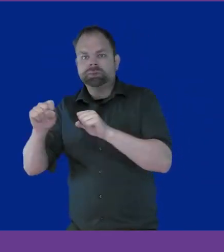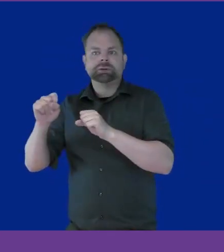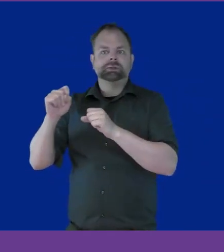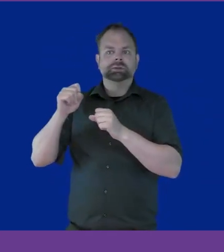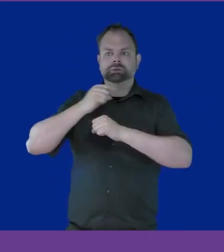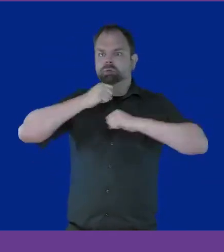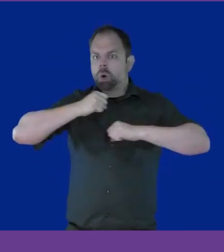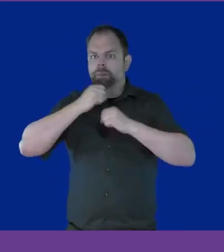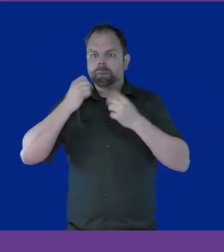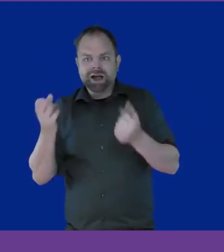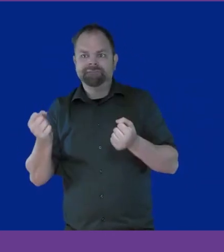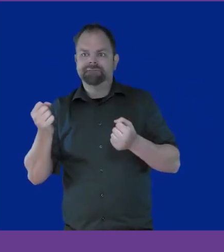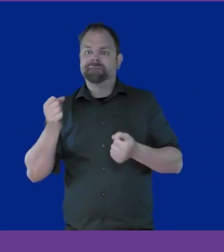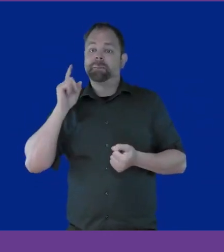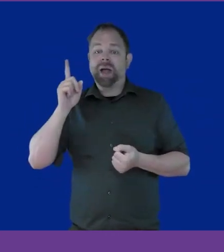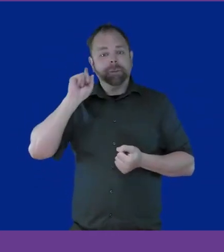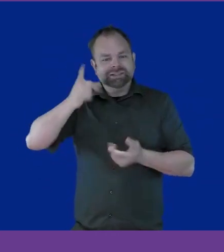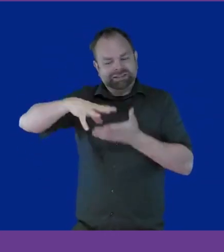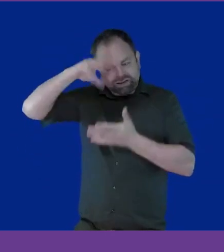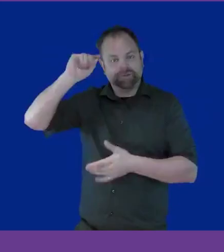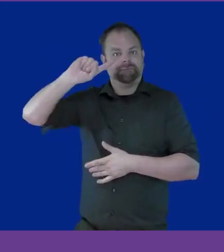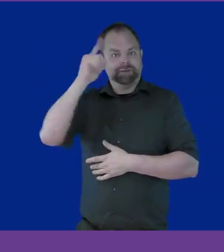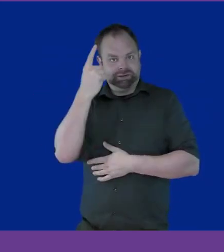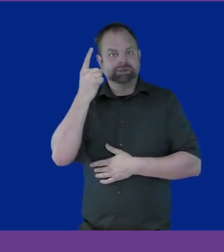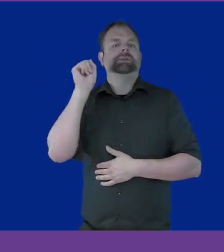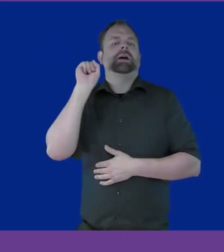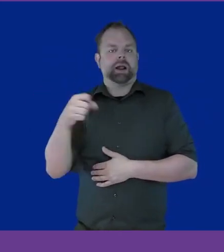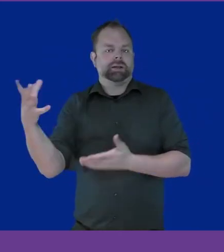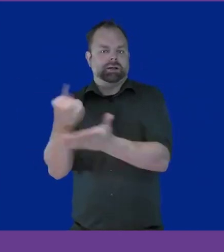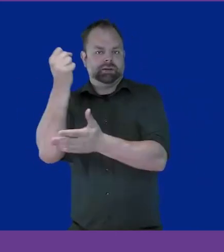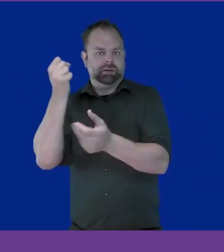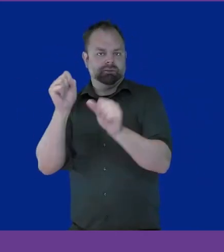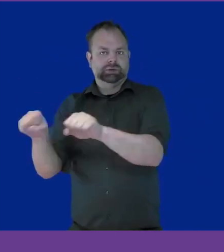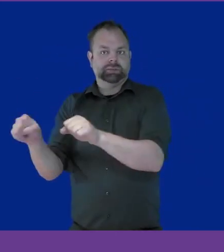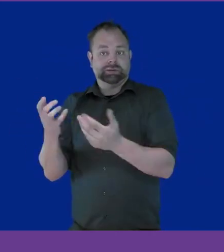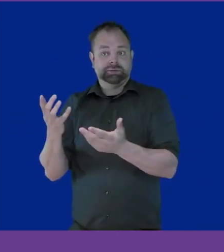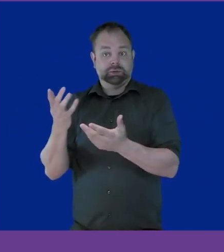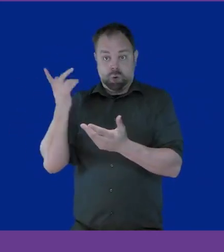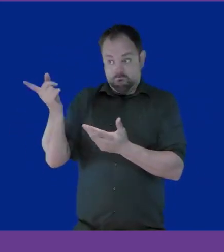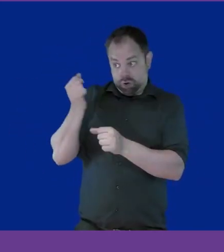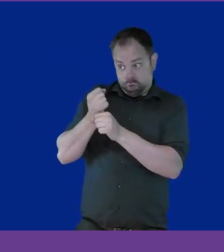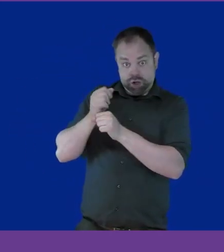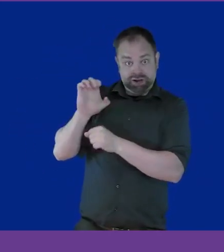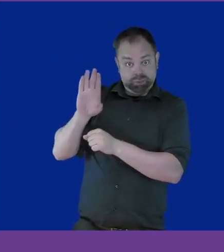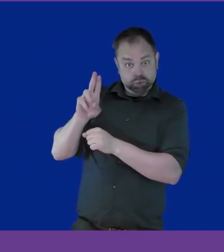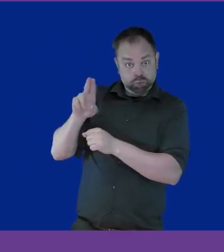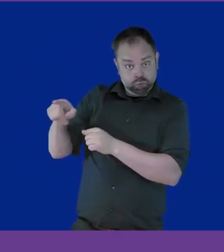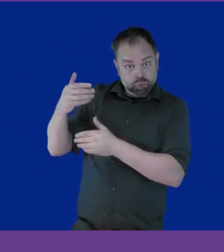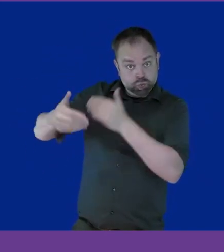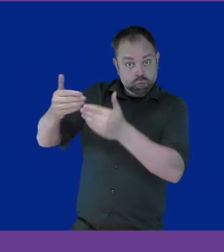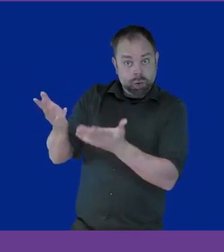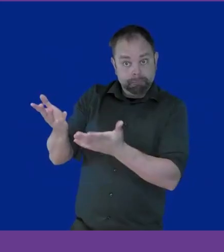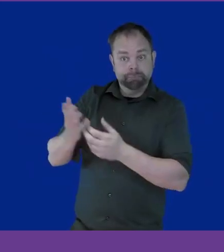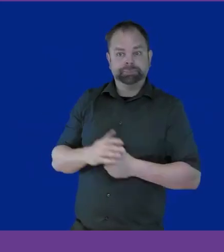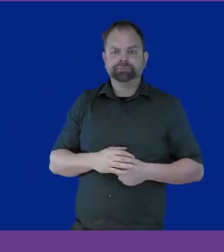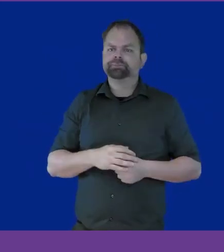the educational part here is vital, because I think there are quite a lot of services out there which maybe are accessible,